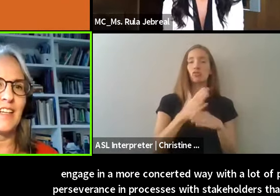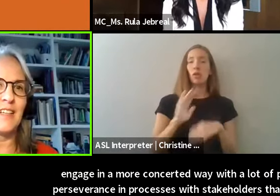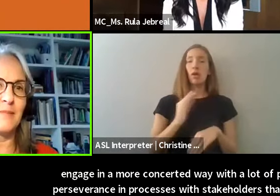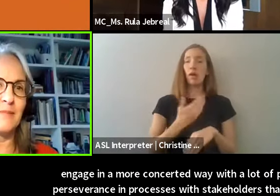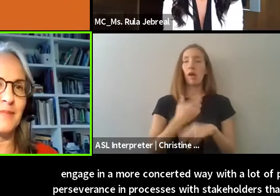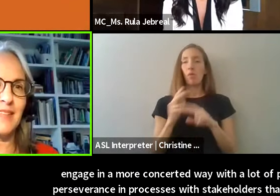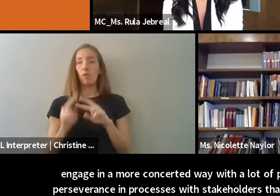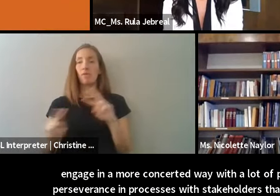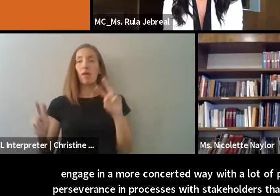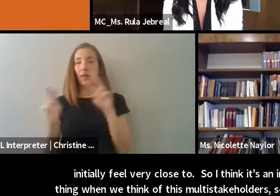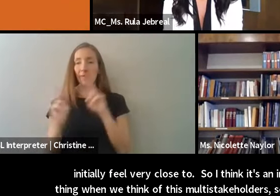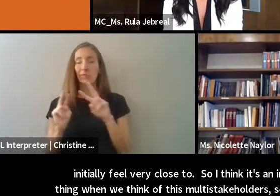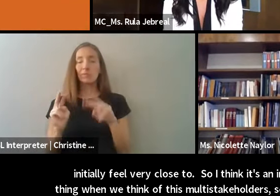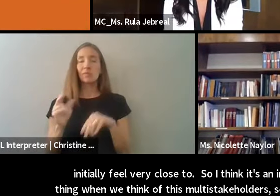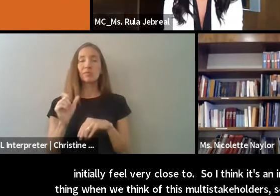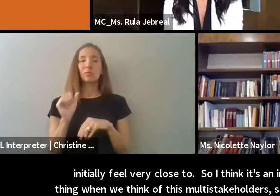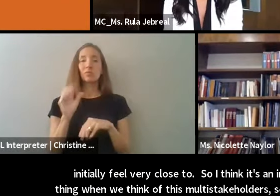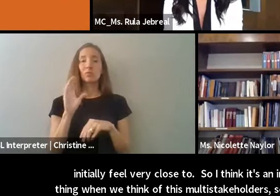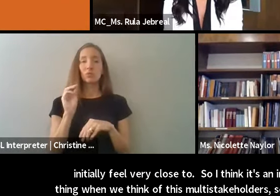raising,